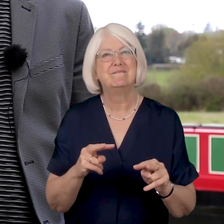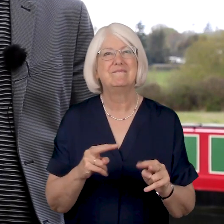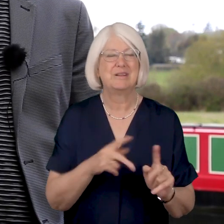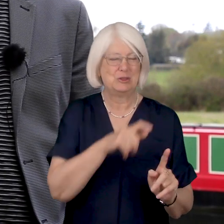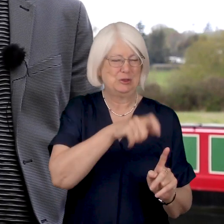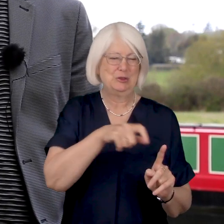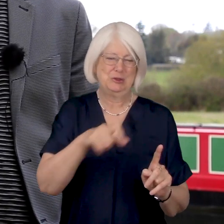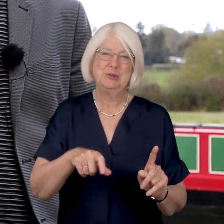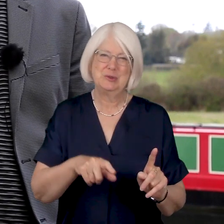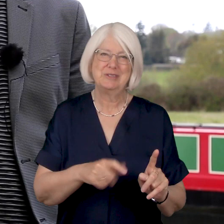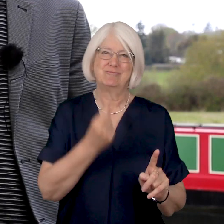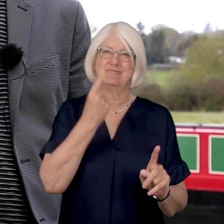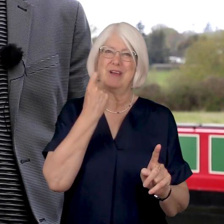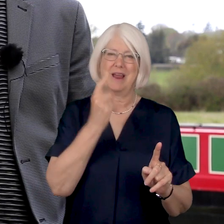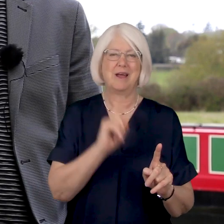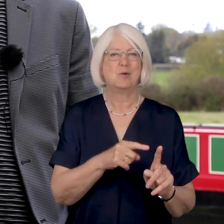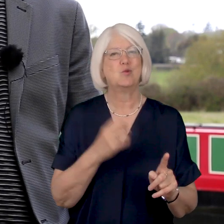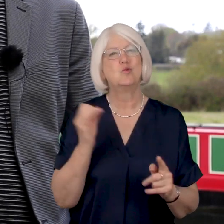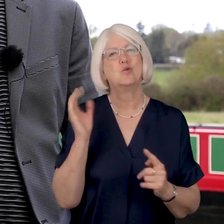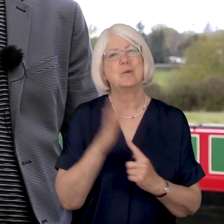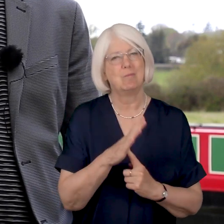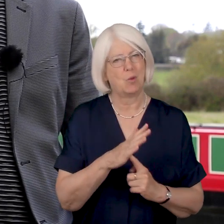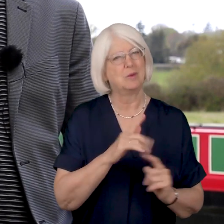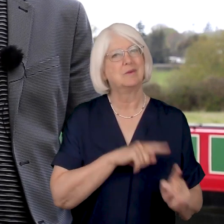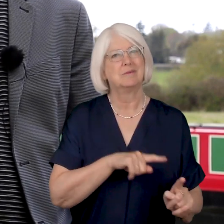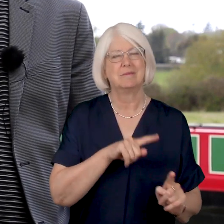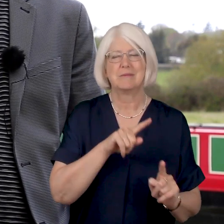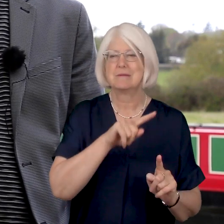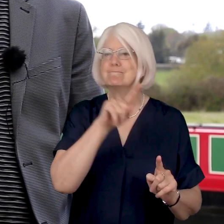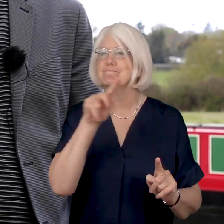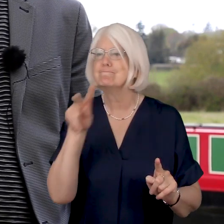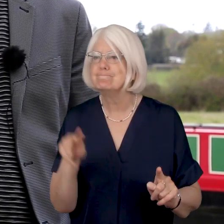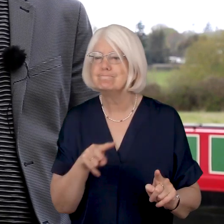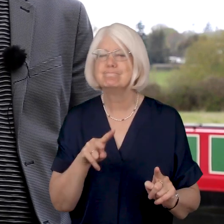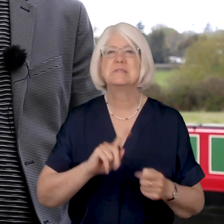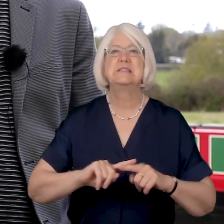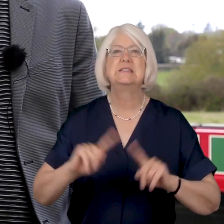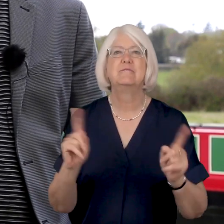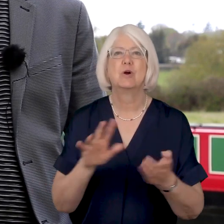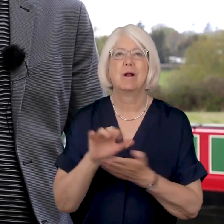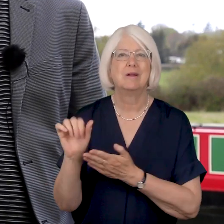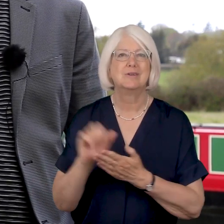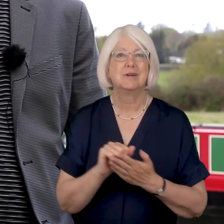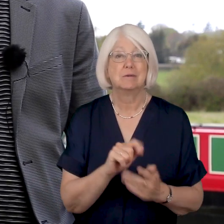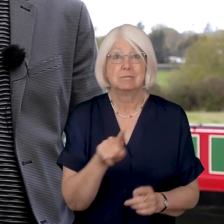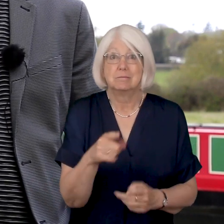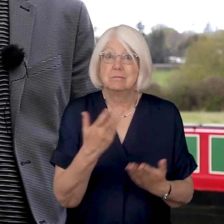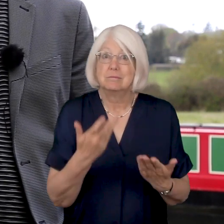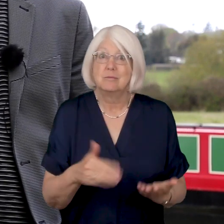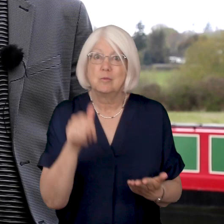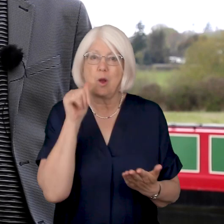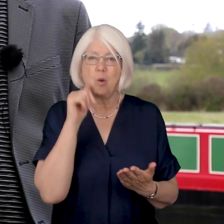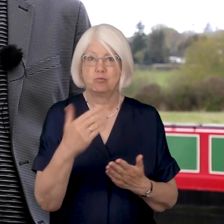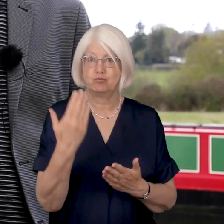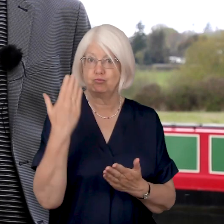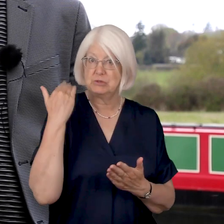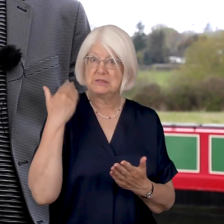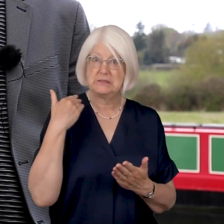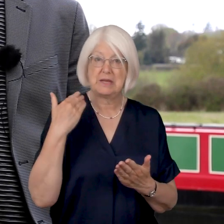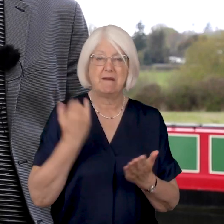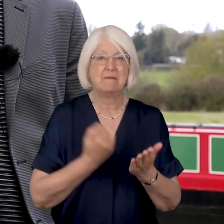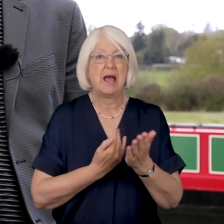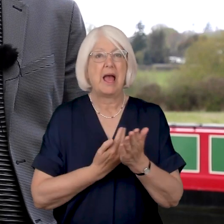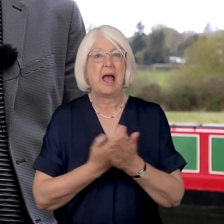students. And we know now just how important it is to have those global perspectives. In fact, we were reminded of that in the recent